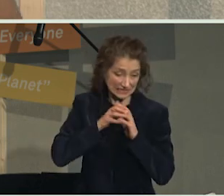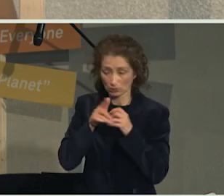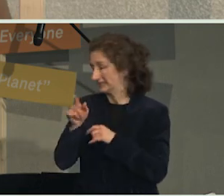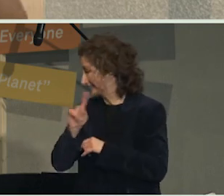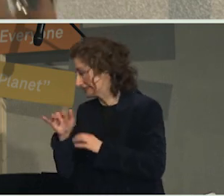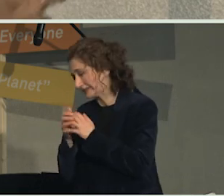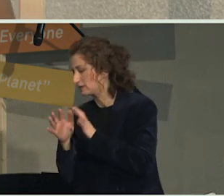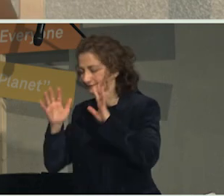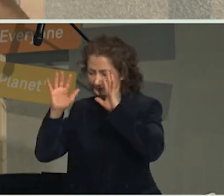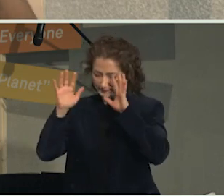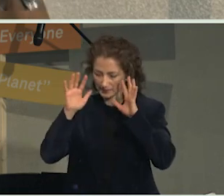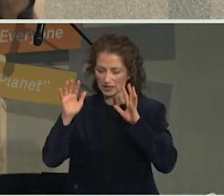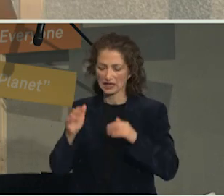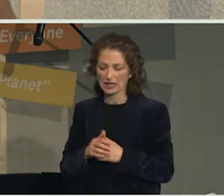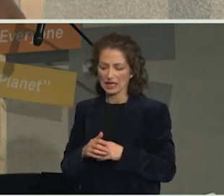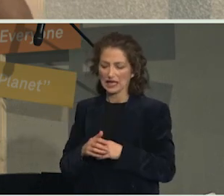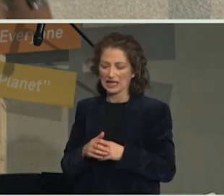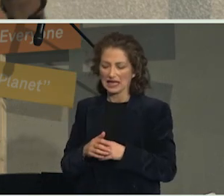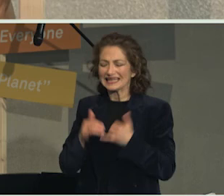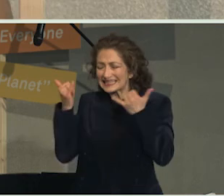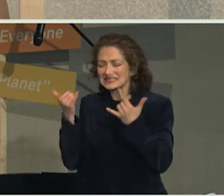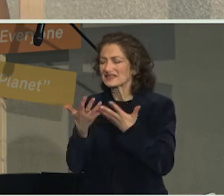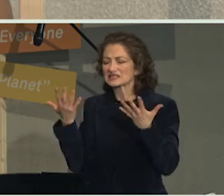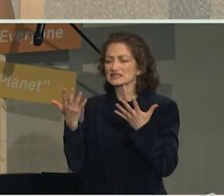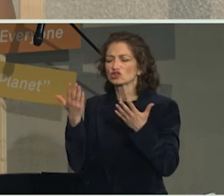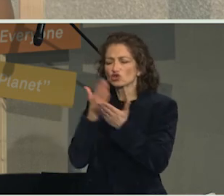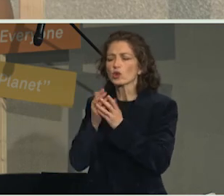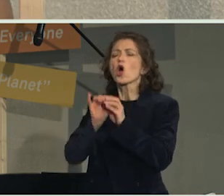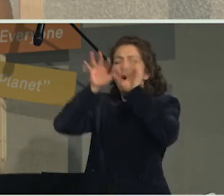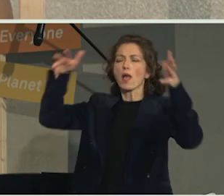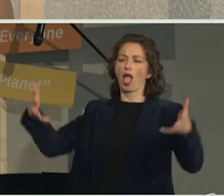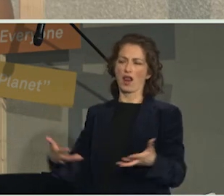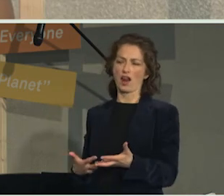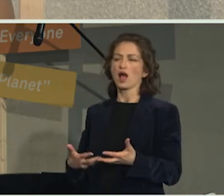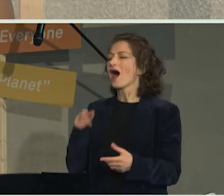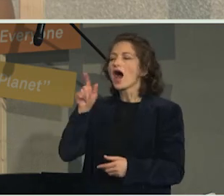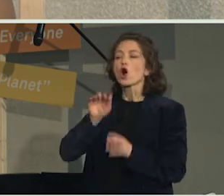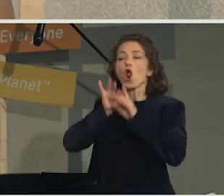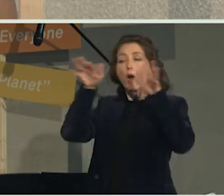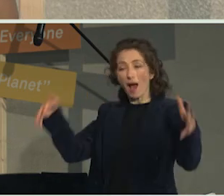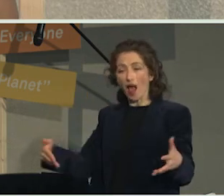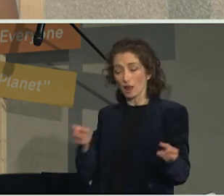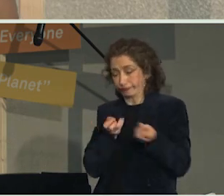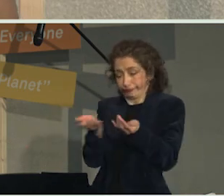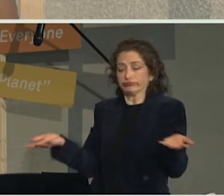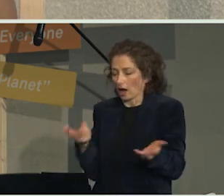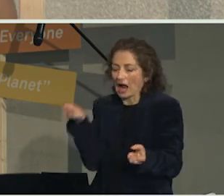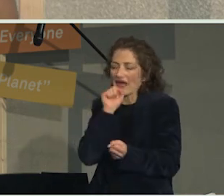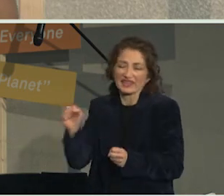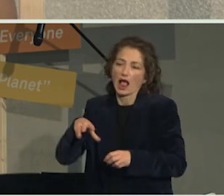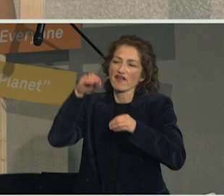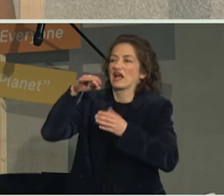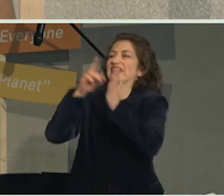that something that has become such a global framework, you can never, you know, try to define it. But I do think that one